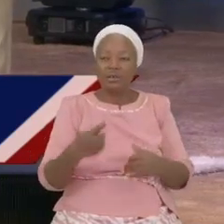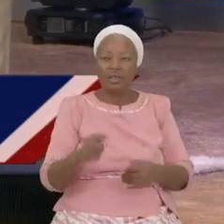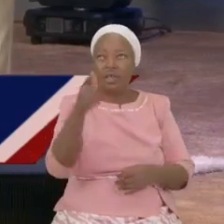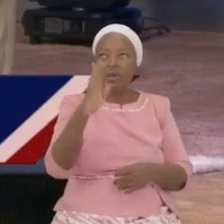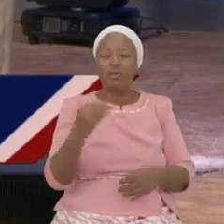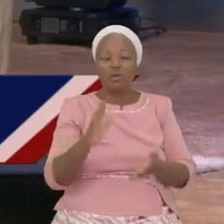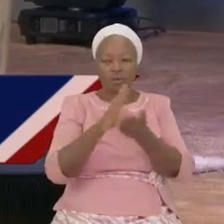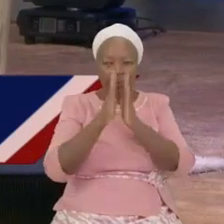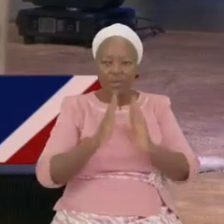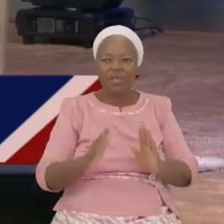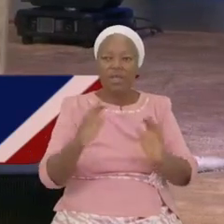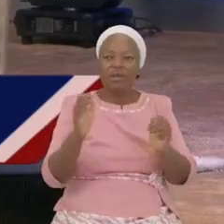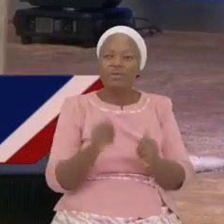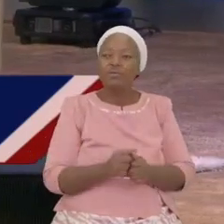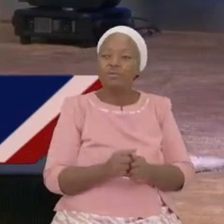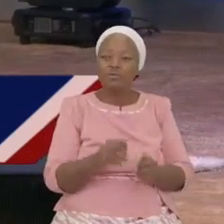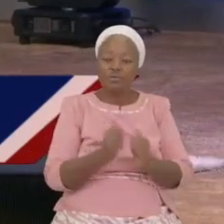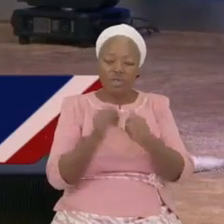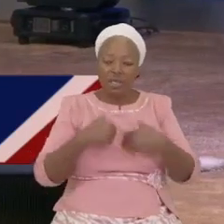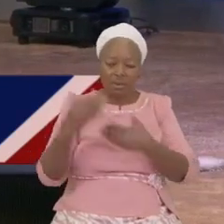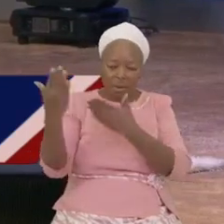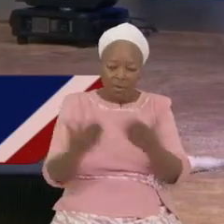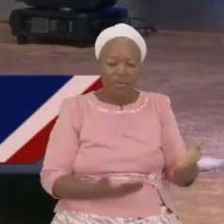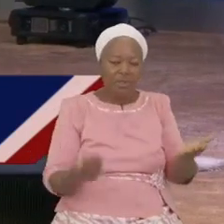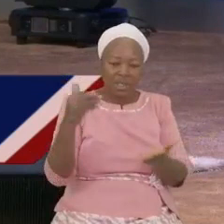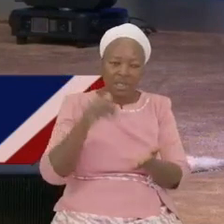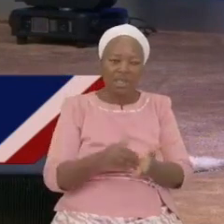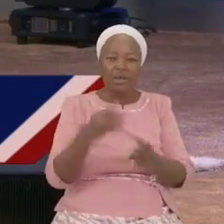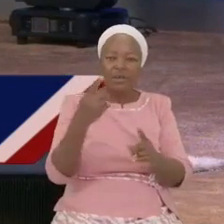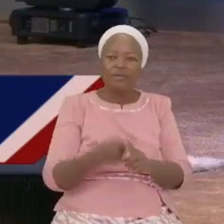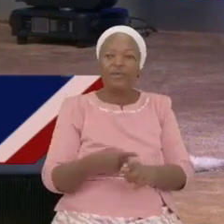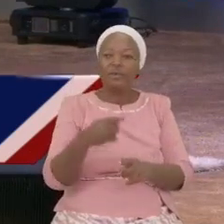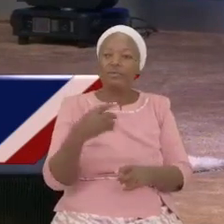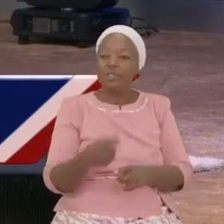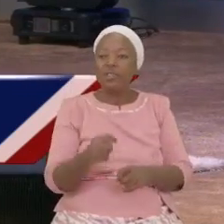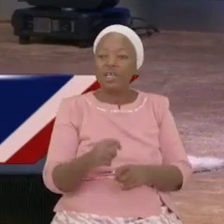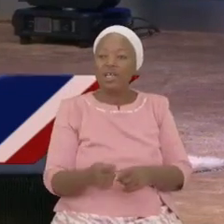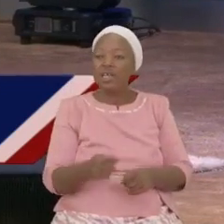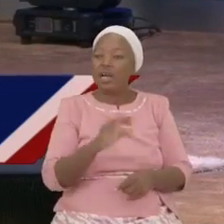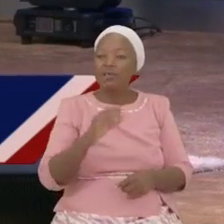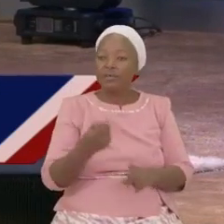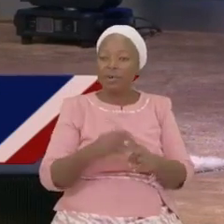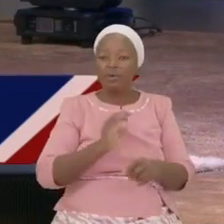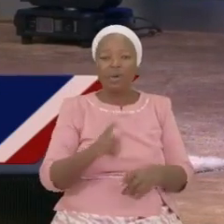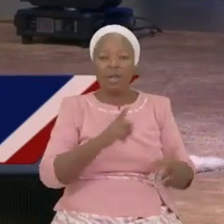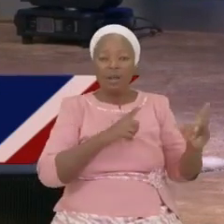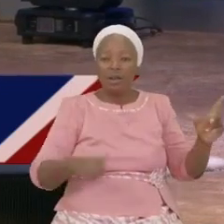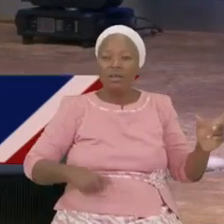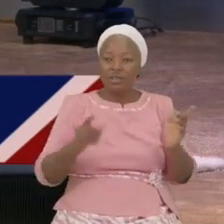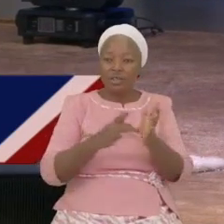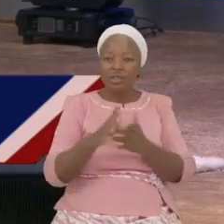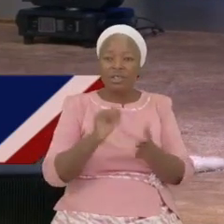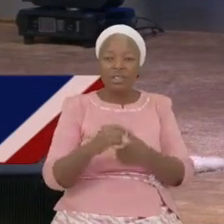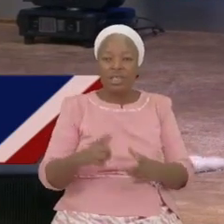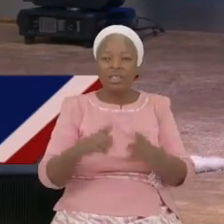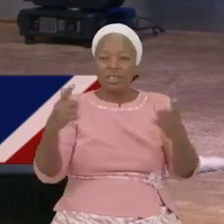peace, which that brought again from the dead our Lord Jesus, that great